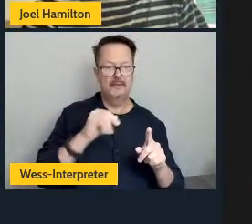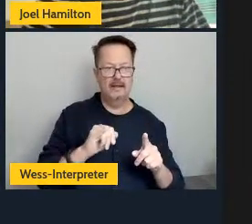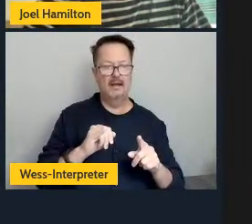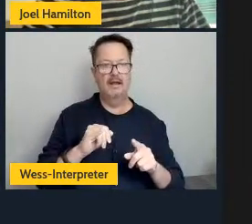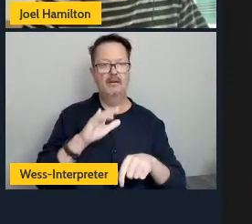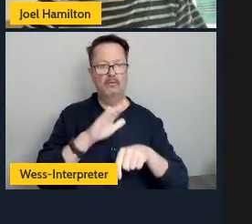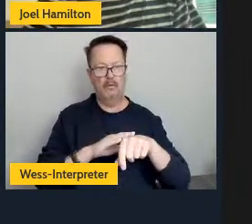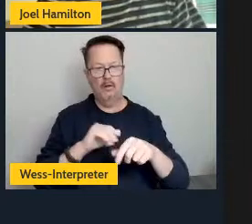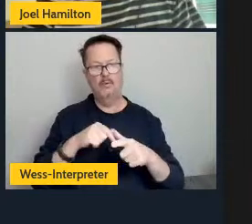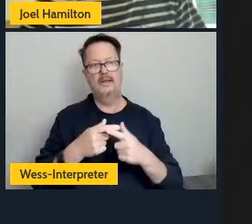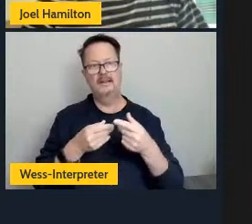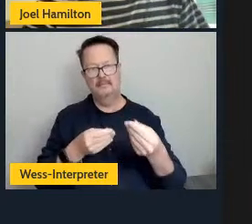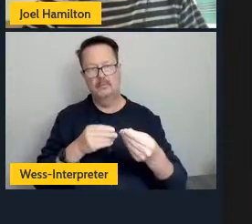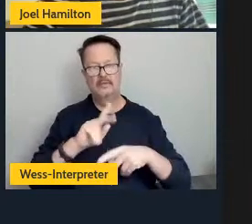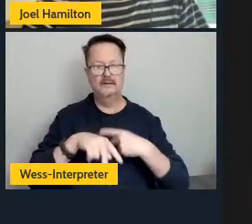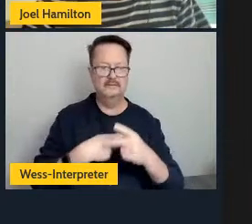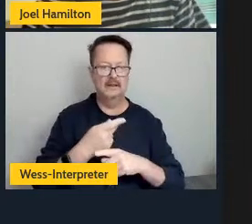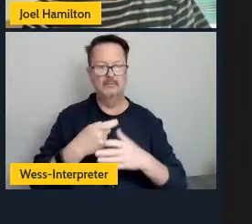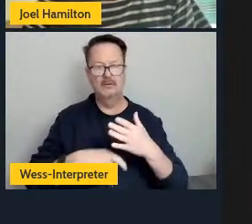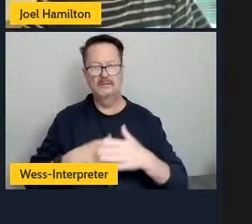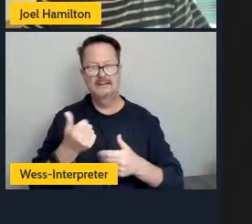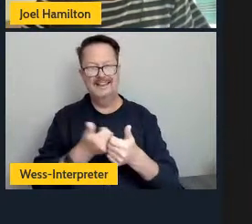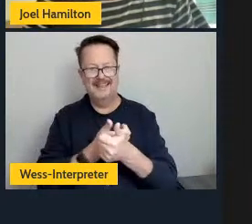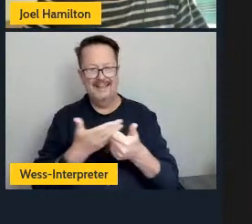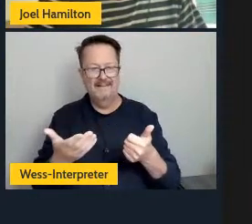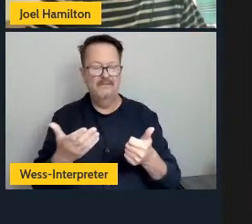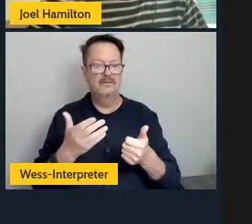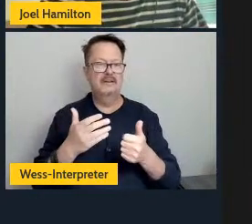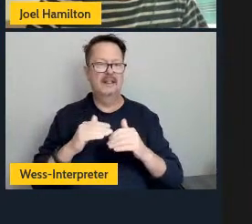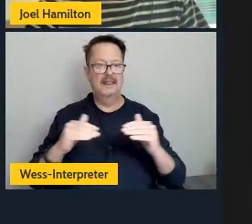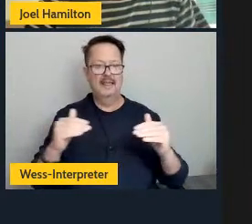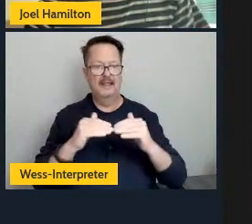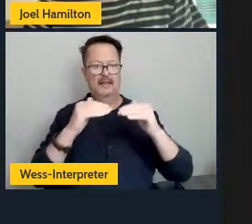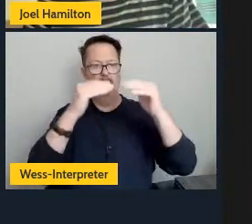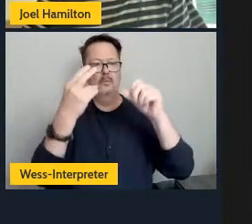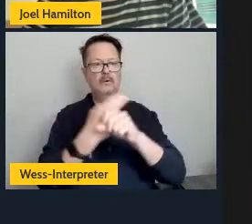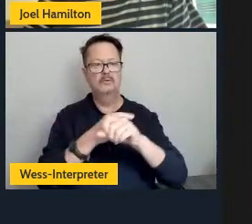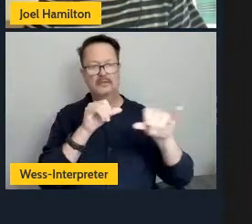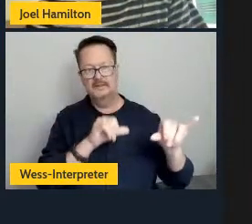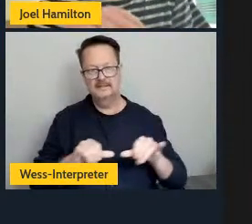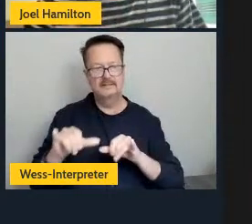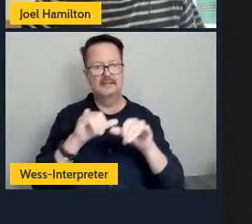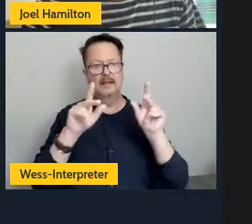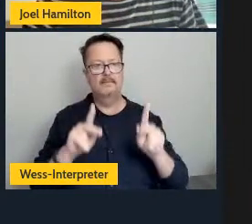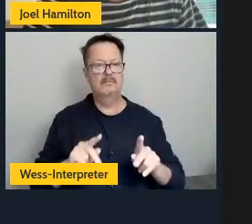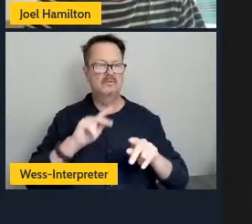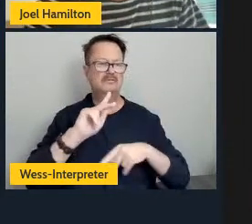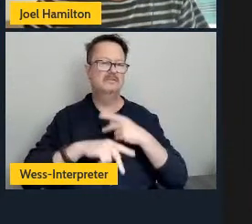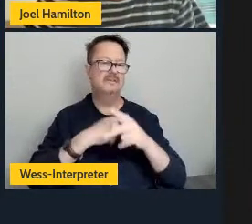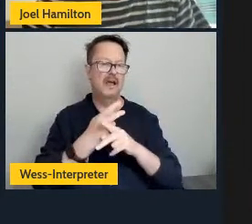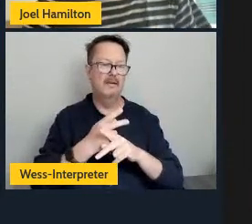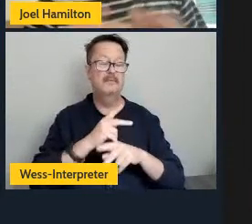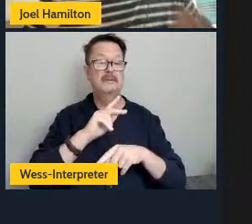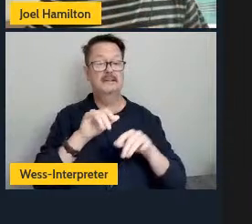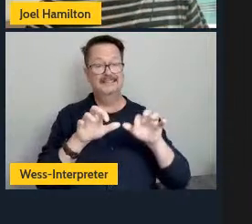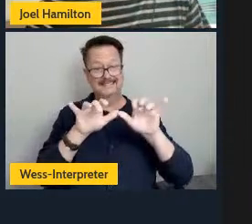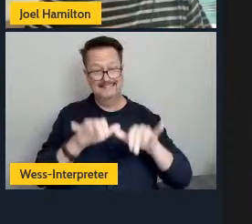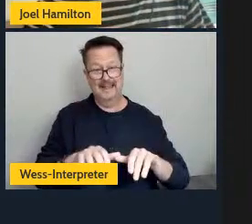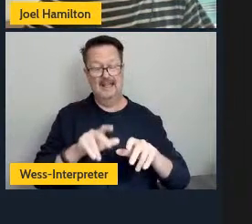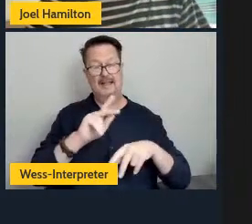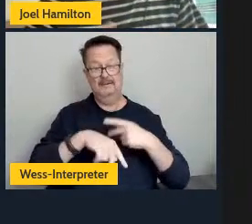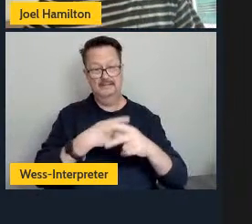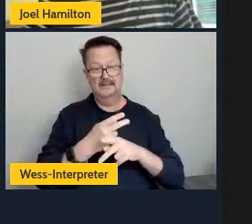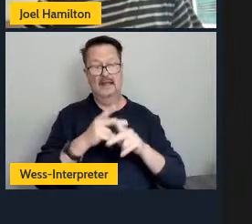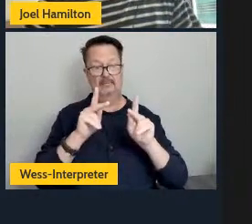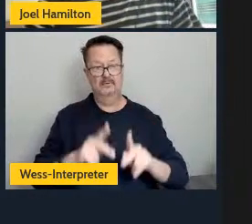import the type and cast it. And now in every single layer of the stack, we're using the exact same person type. So type consistency throughout, and all the